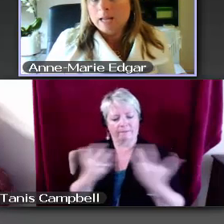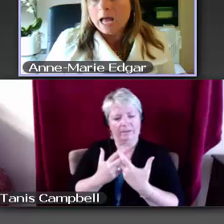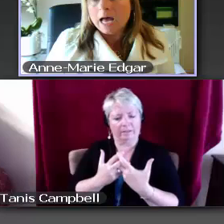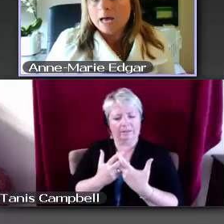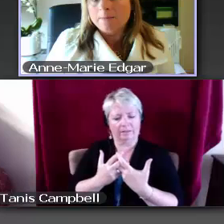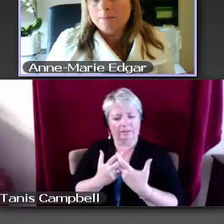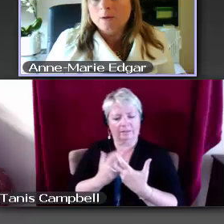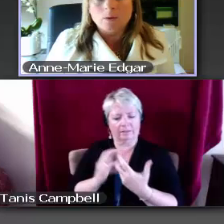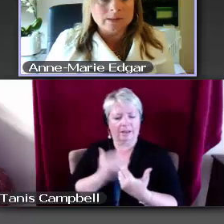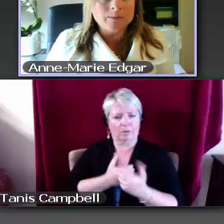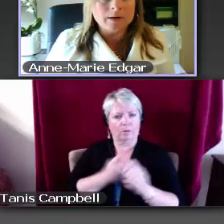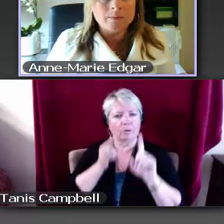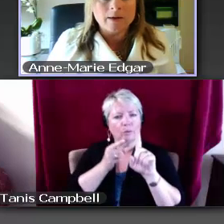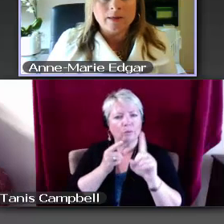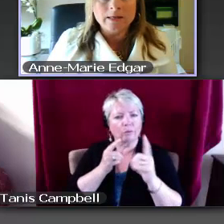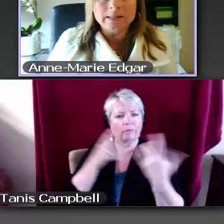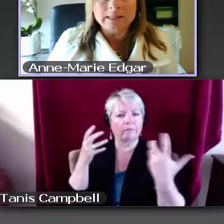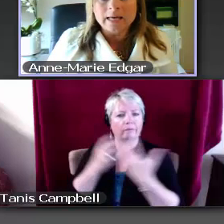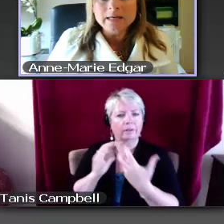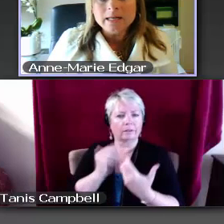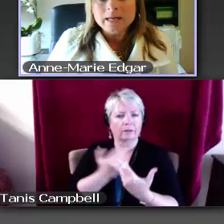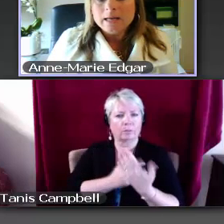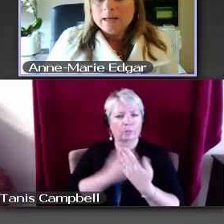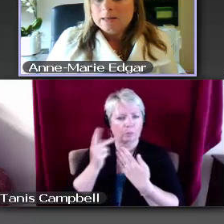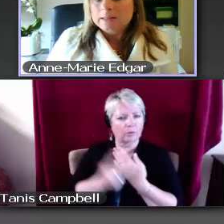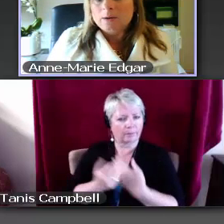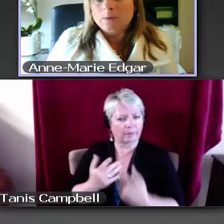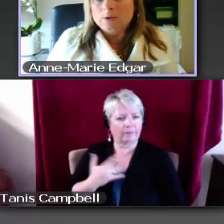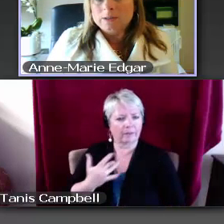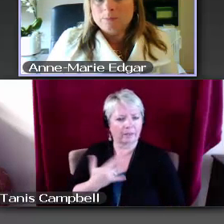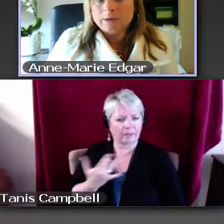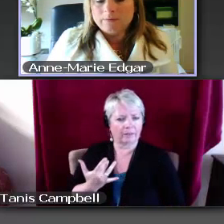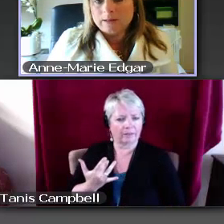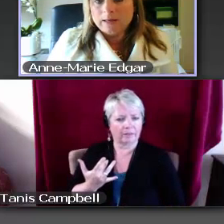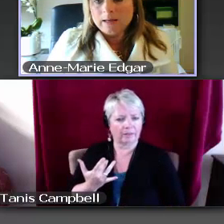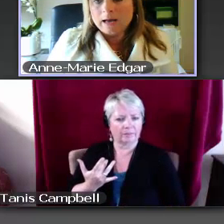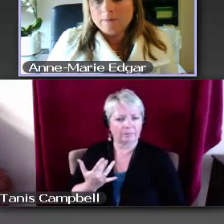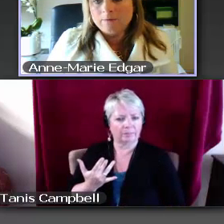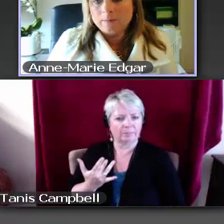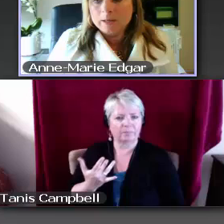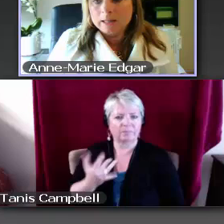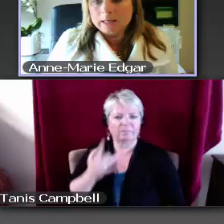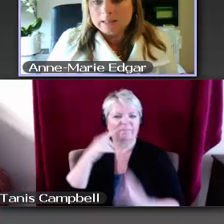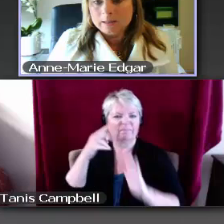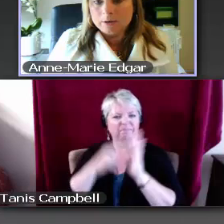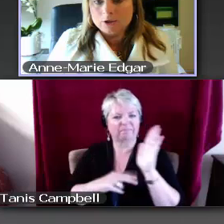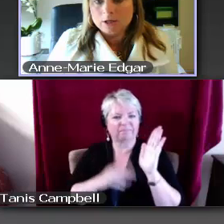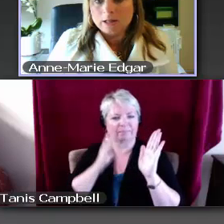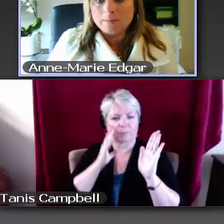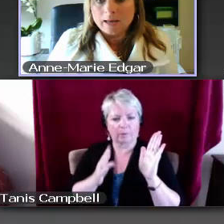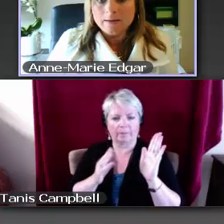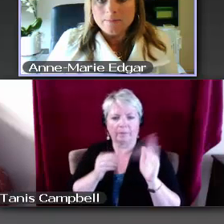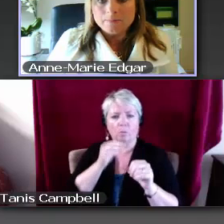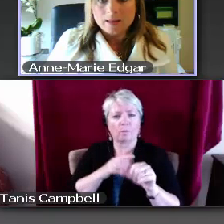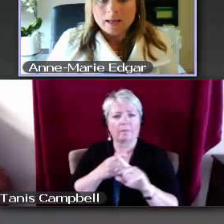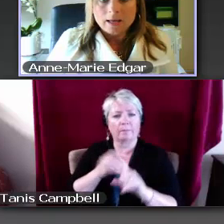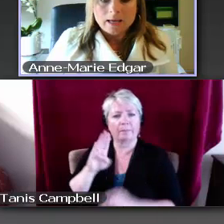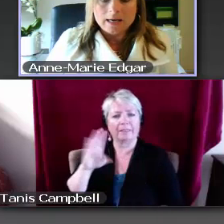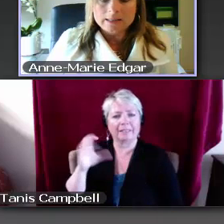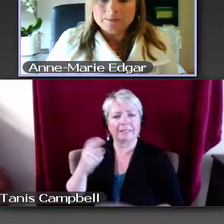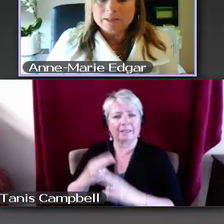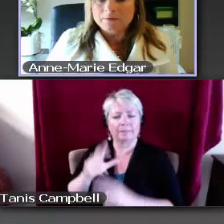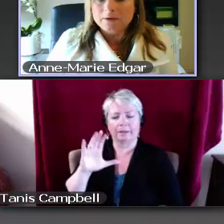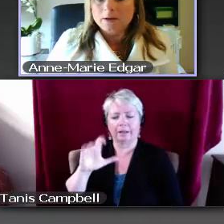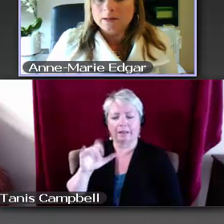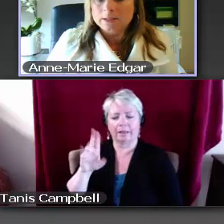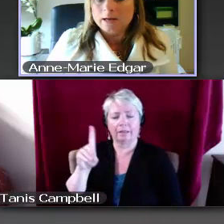me closely when I read these again. So just briefly, from Colins in British Columbia,